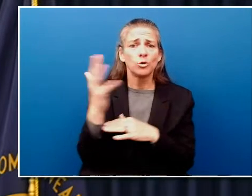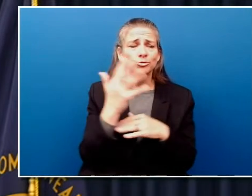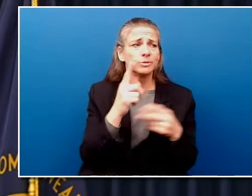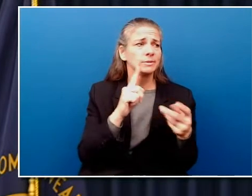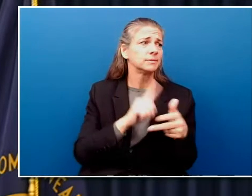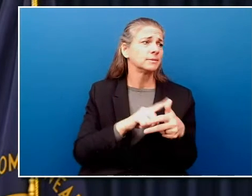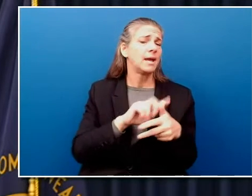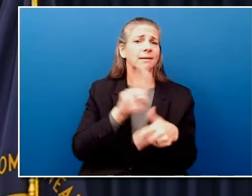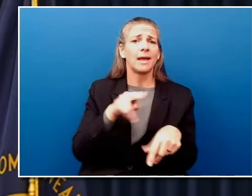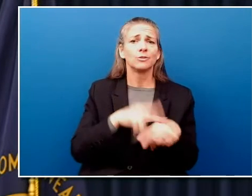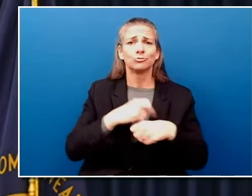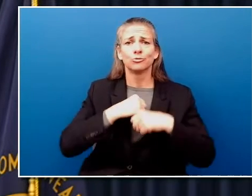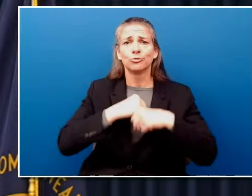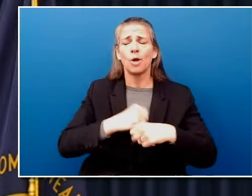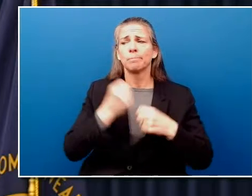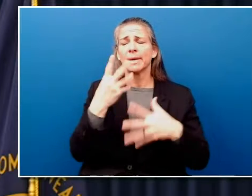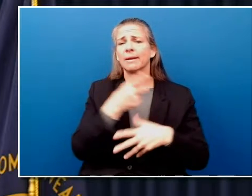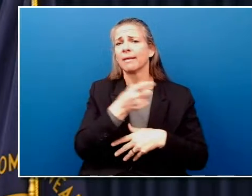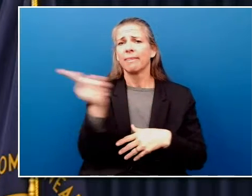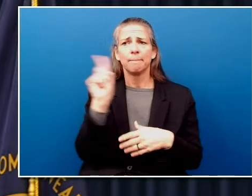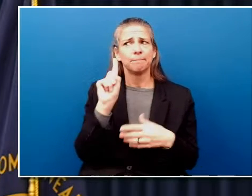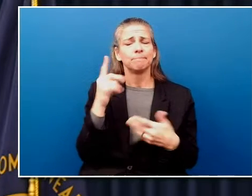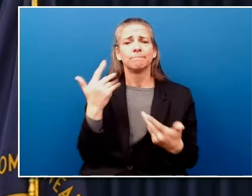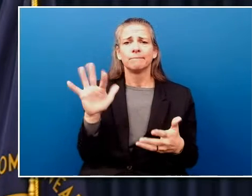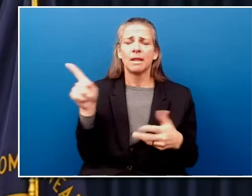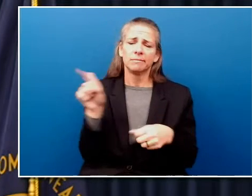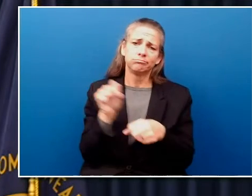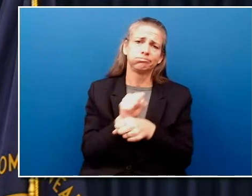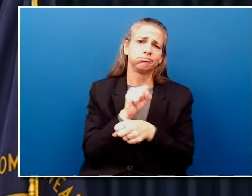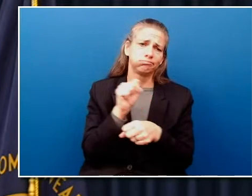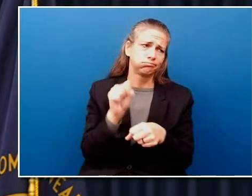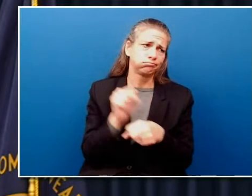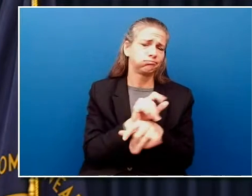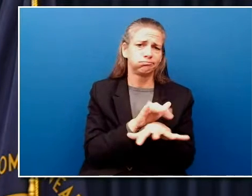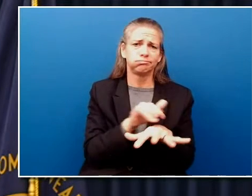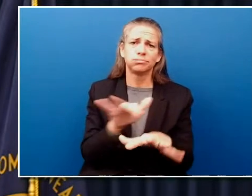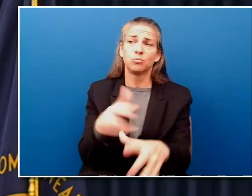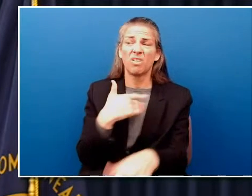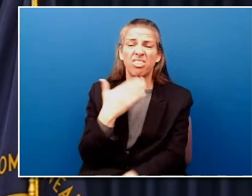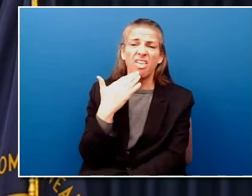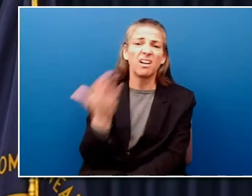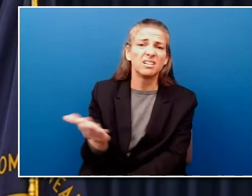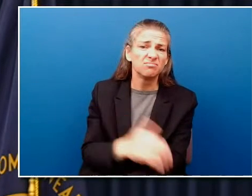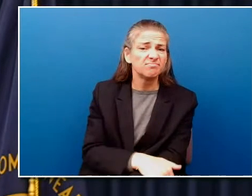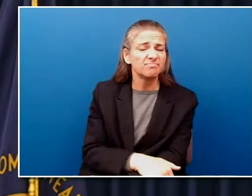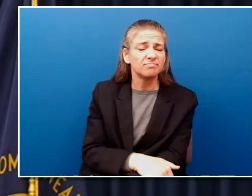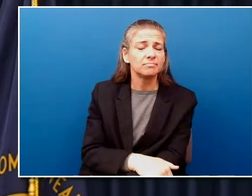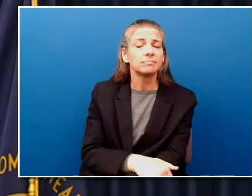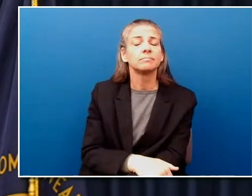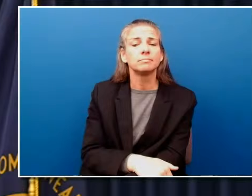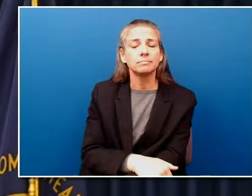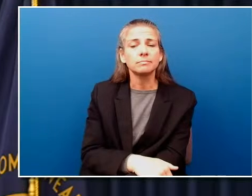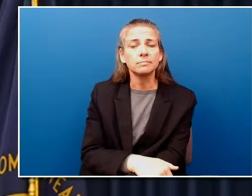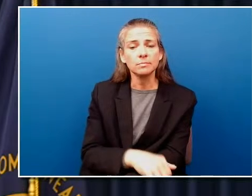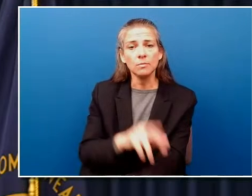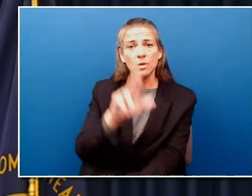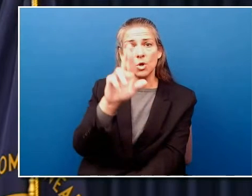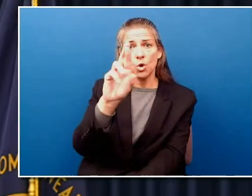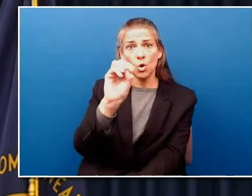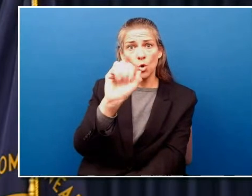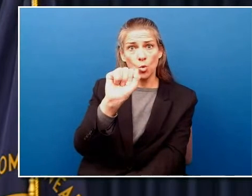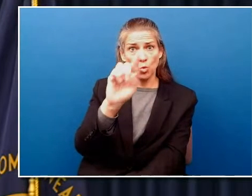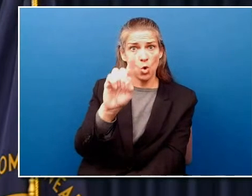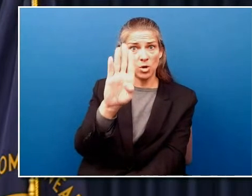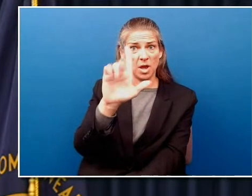lot of this is done by local first responders and others, and we are grateful. Rolling roadblocks started yesterday